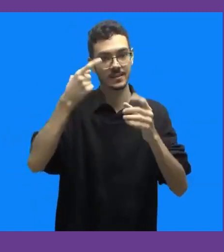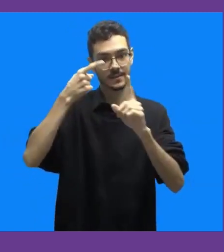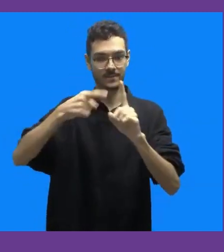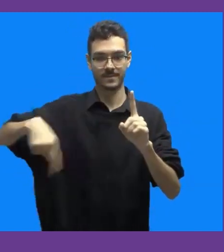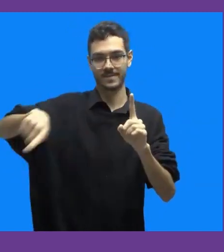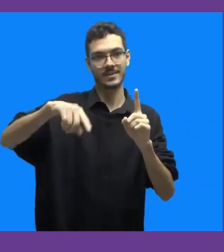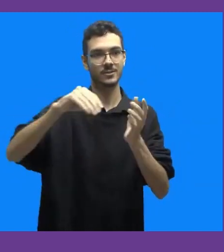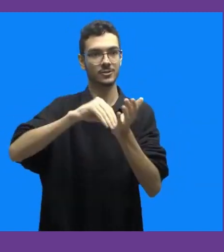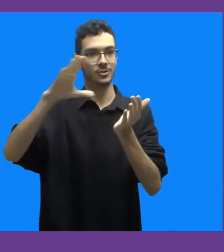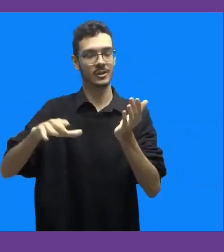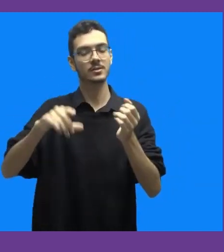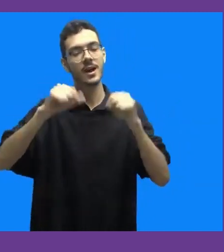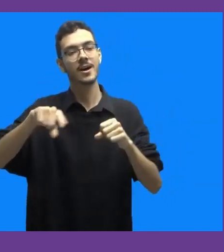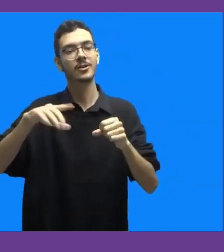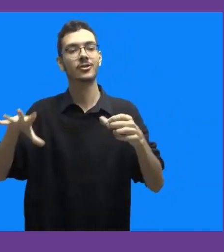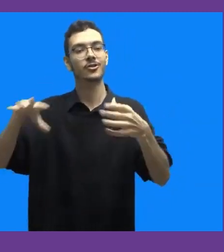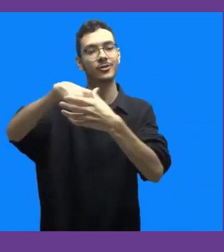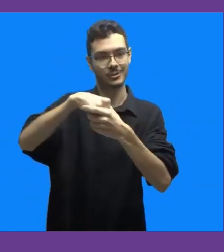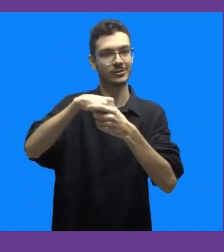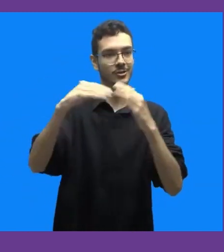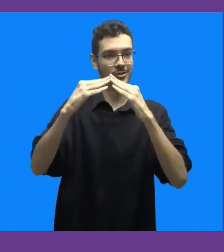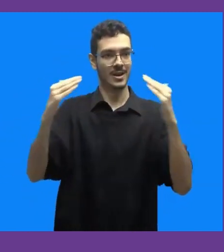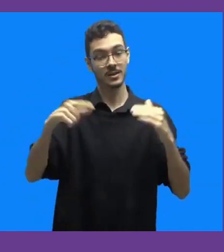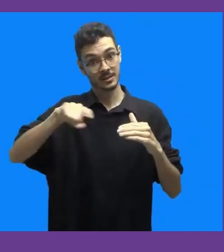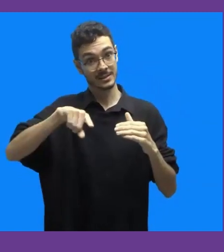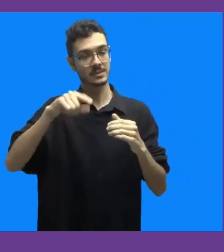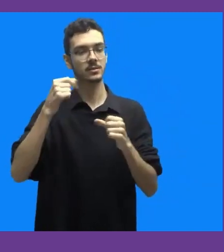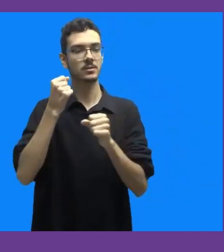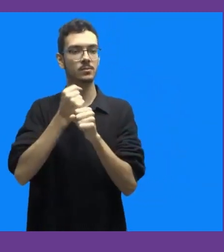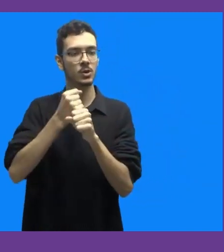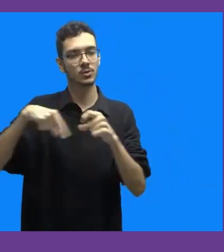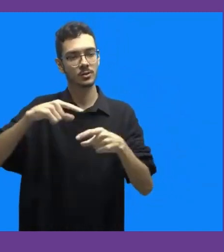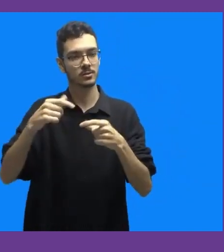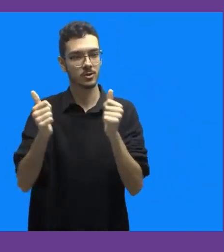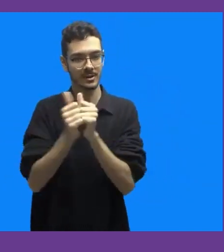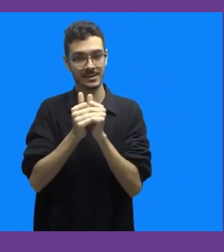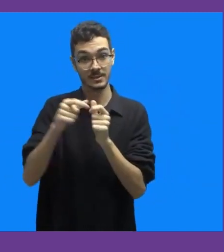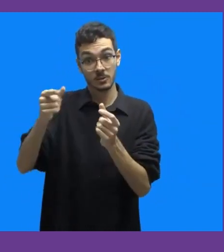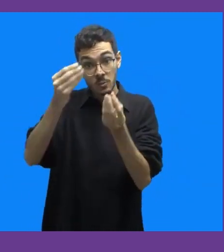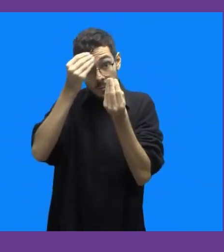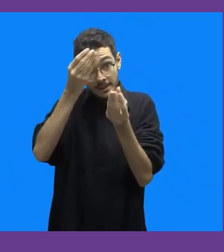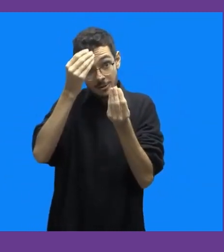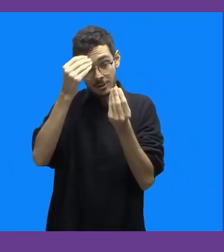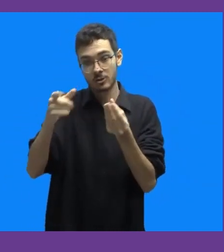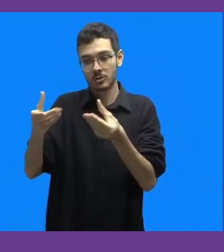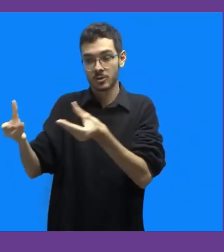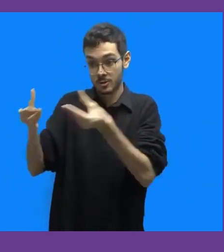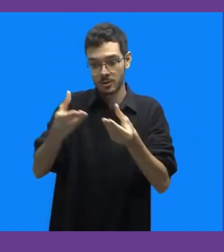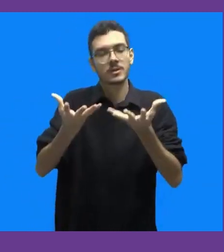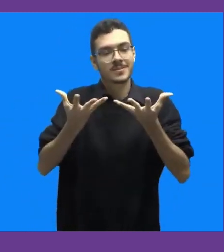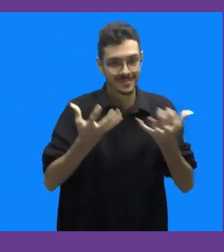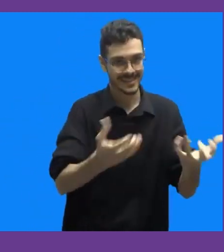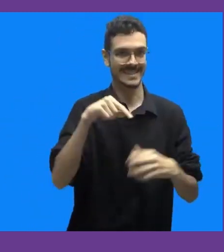knowledge actually becomes useful. It's when you have an experience of what actually means